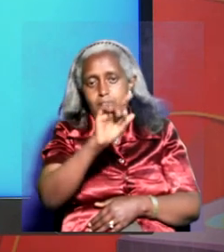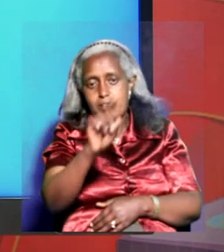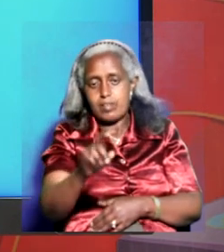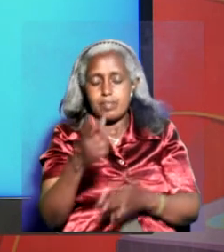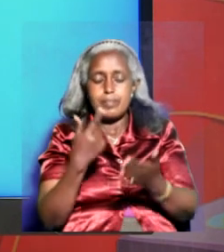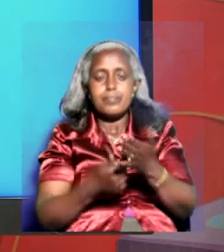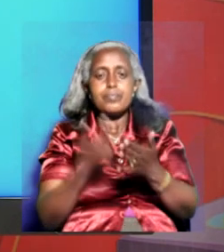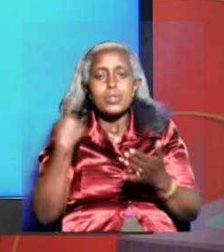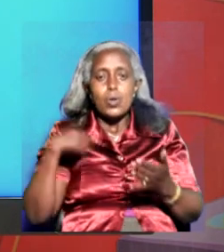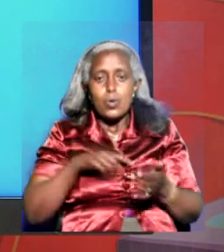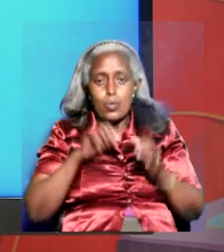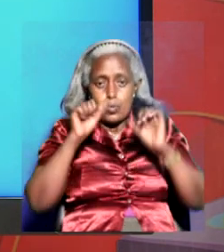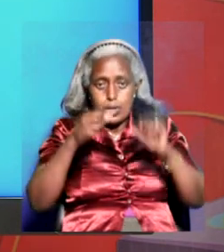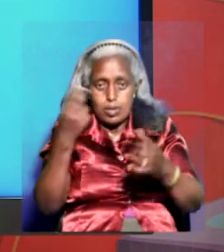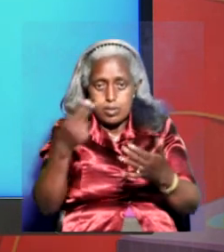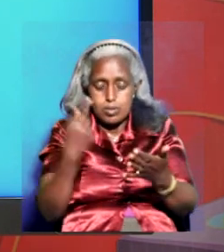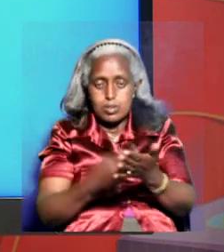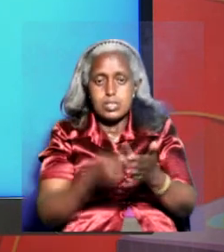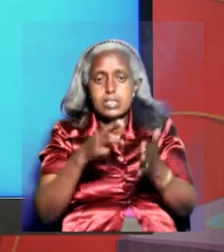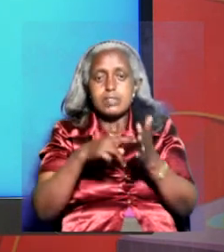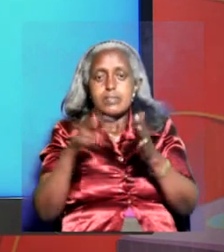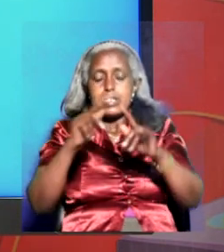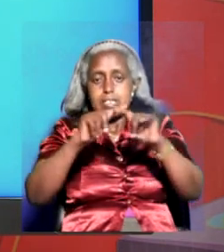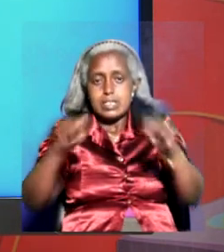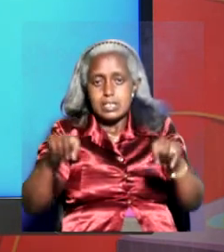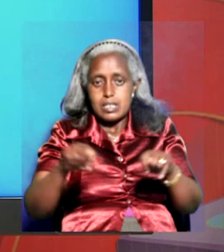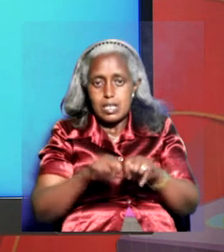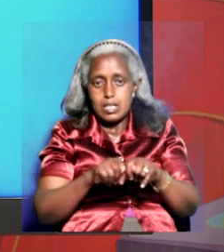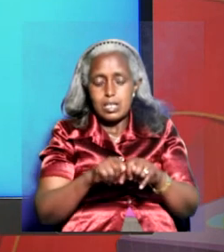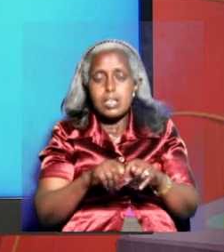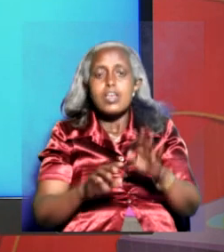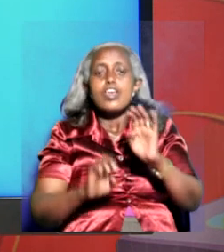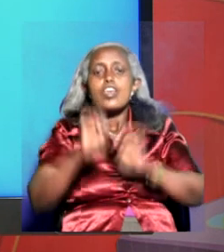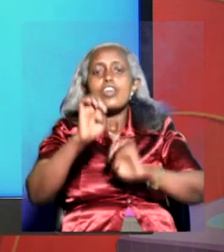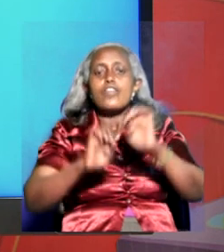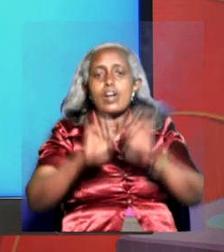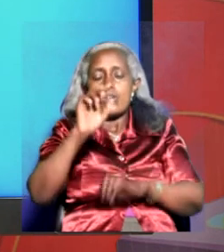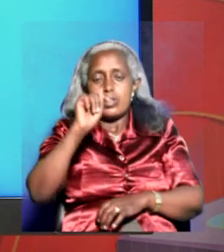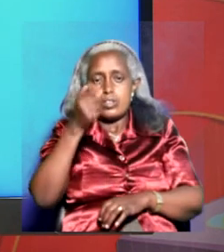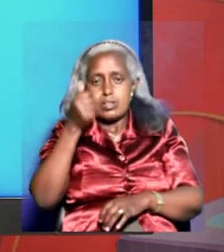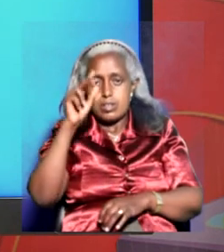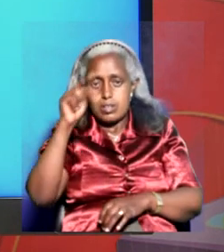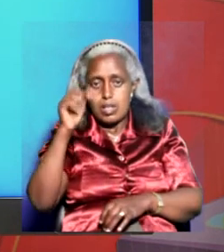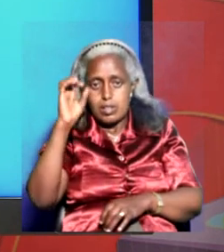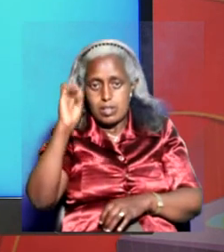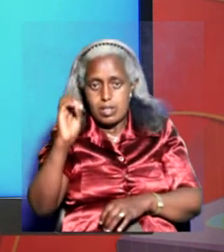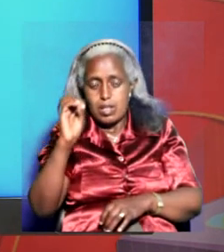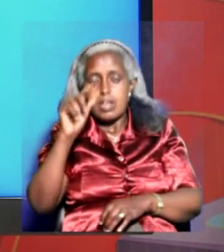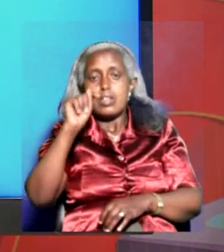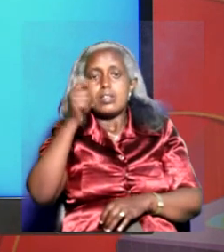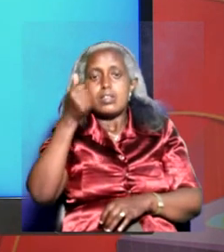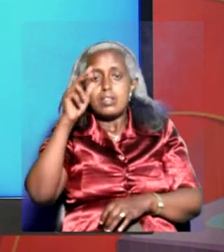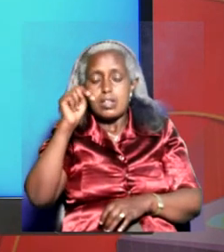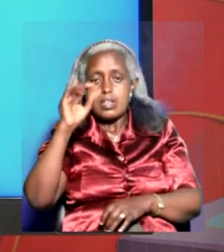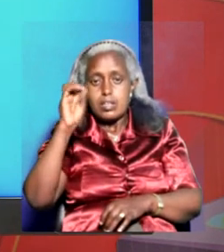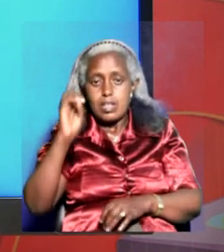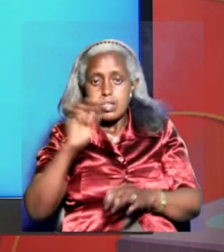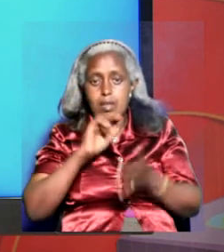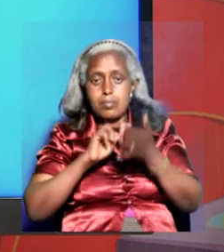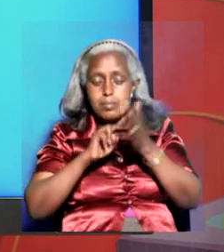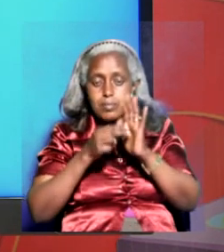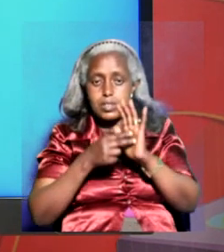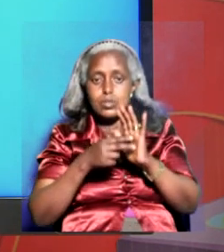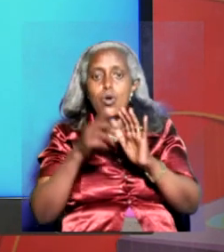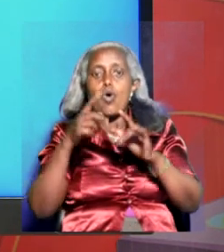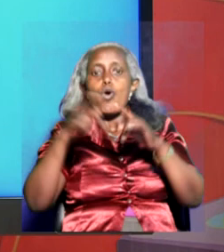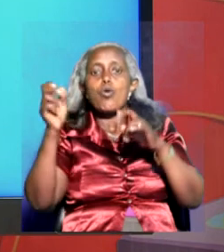We can use this reference triangle to evaluate tan theta. Tan theta is opposite over adjacent.